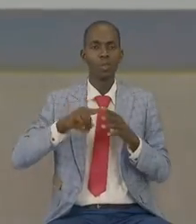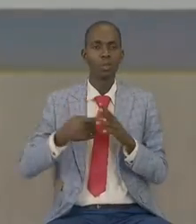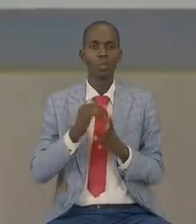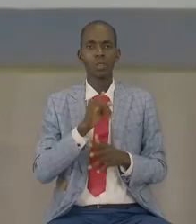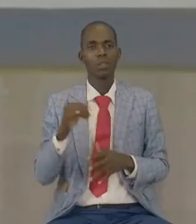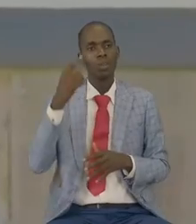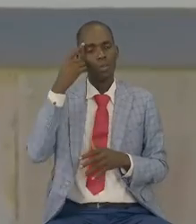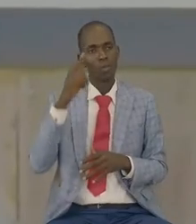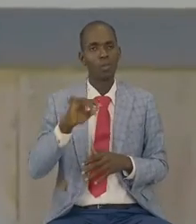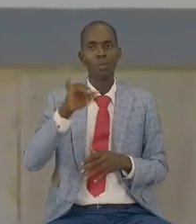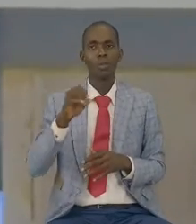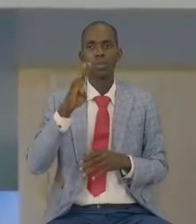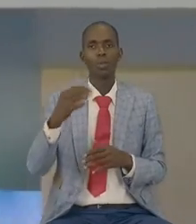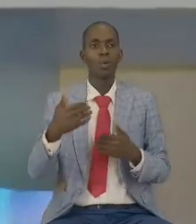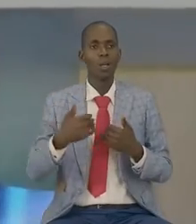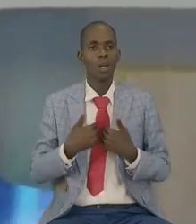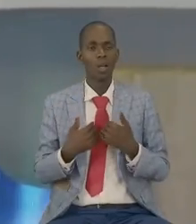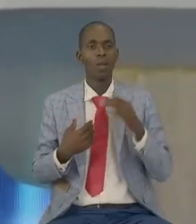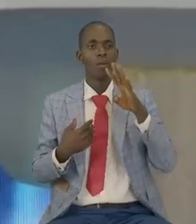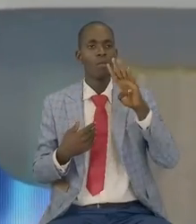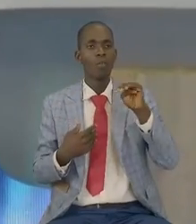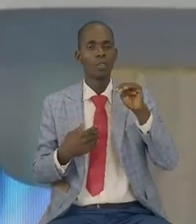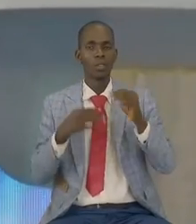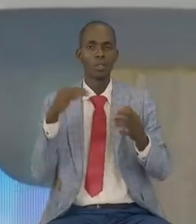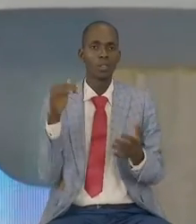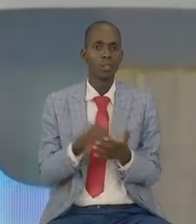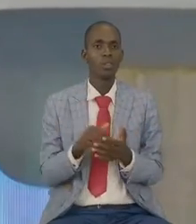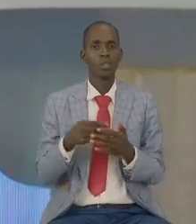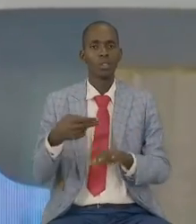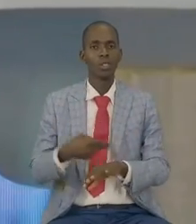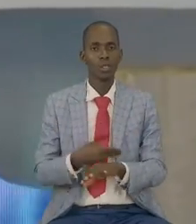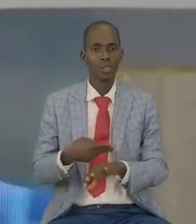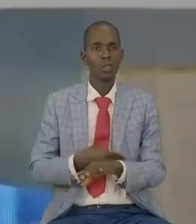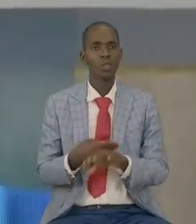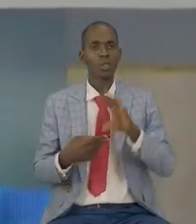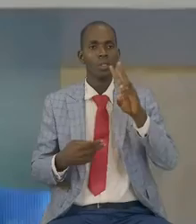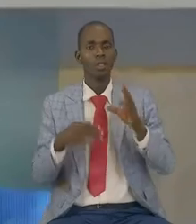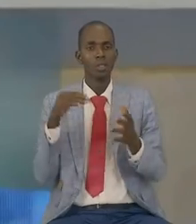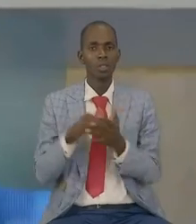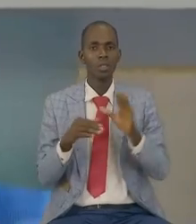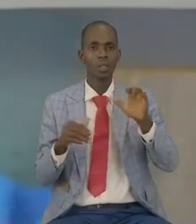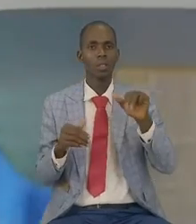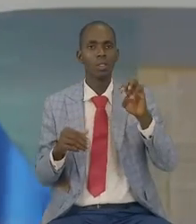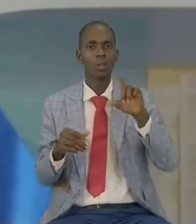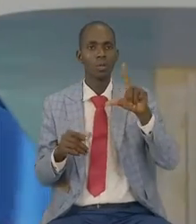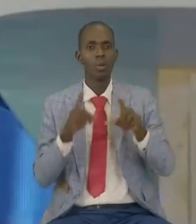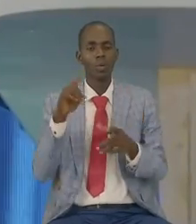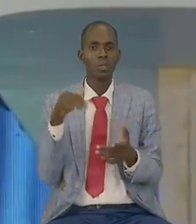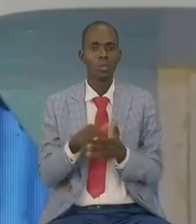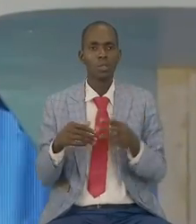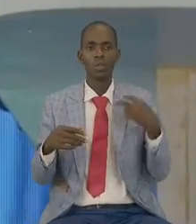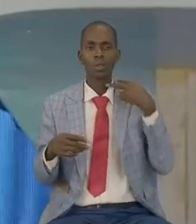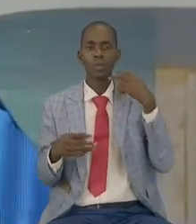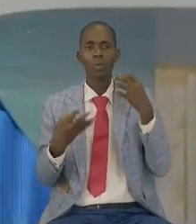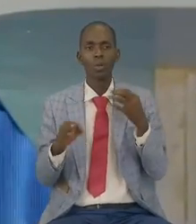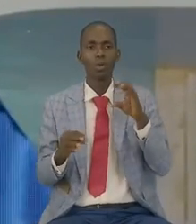he had 14,000 sheep and 6,000 camels and 1,000 yoke of